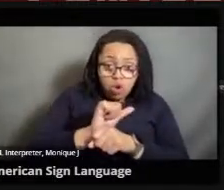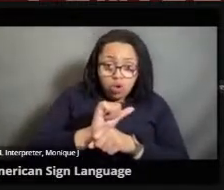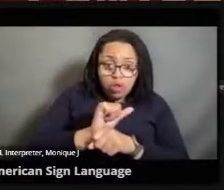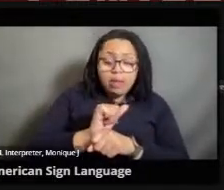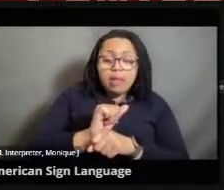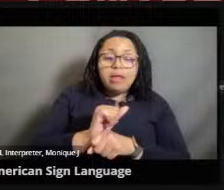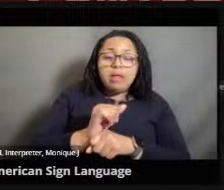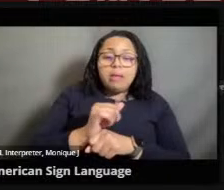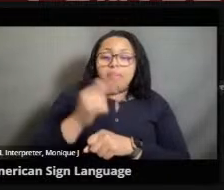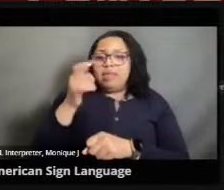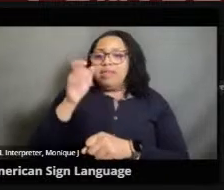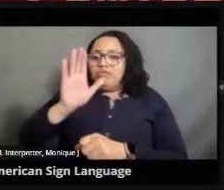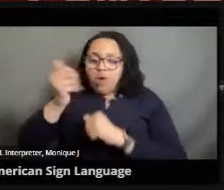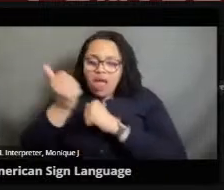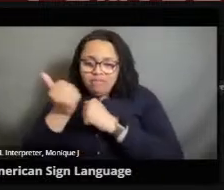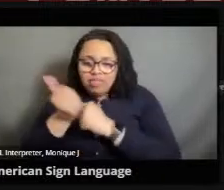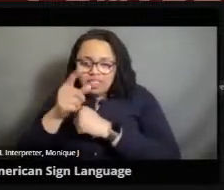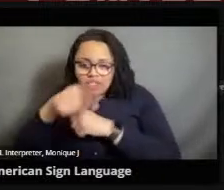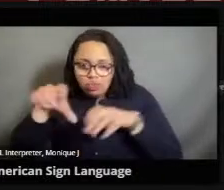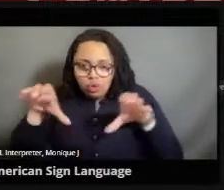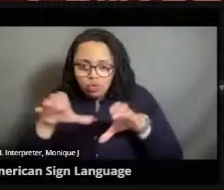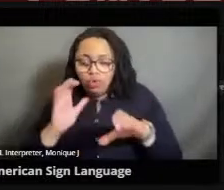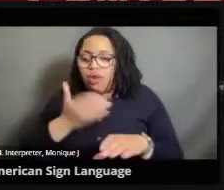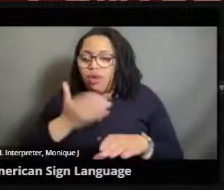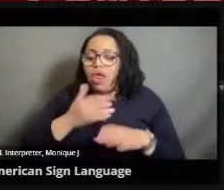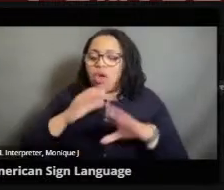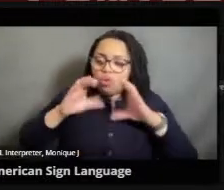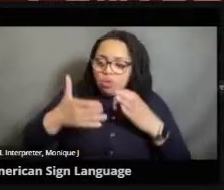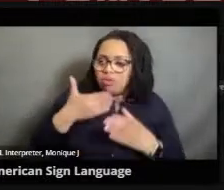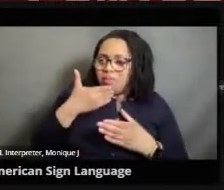our world is so much better for it too.